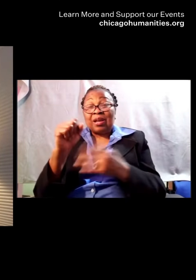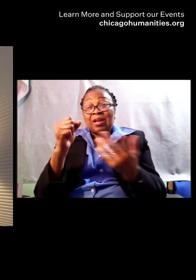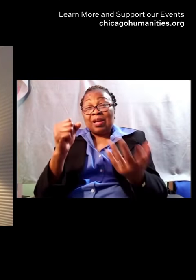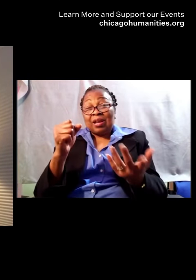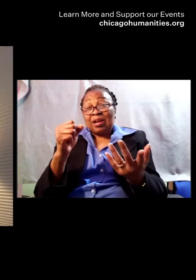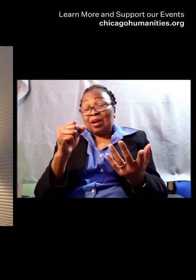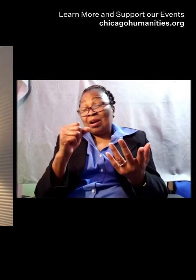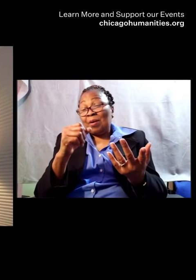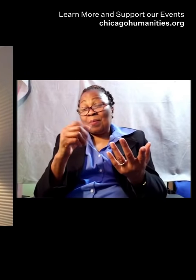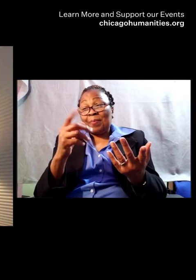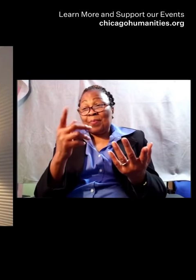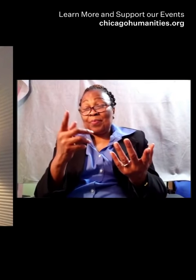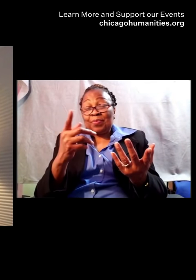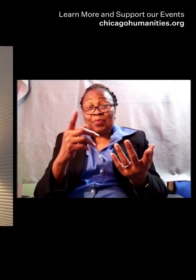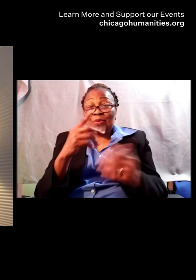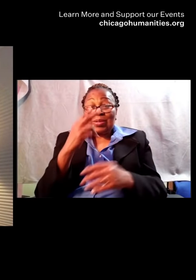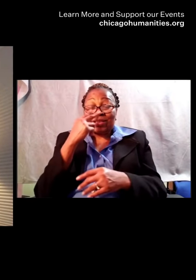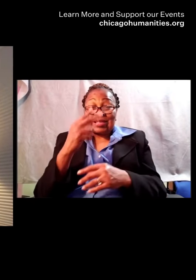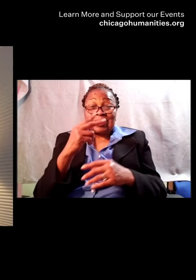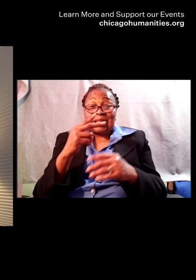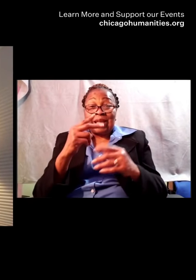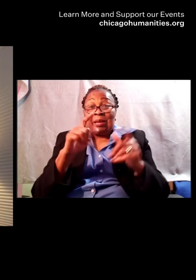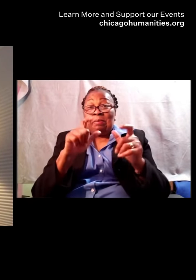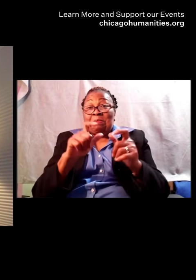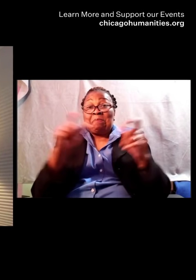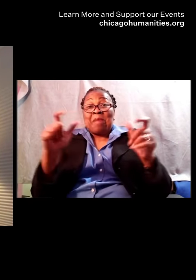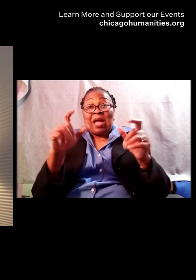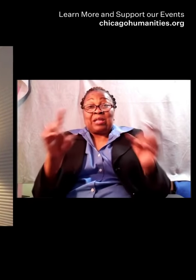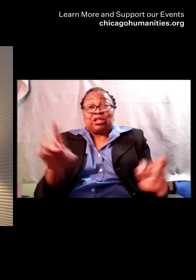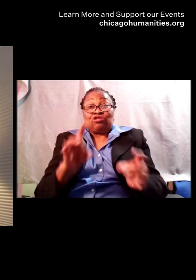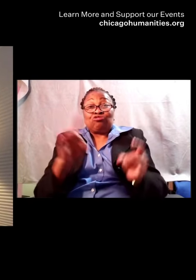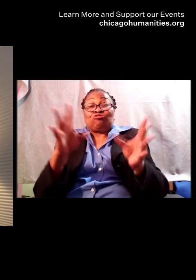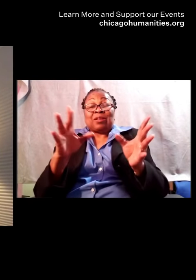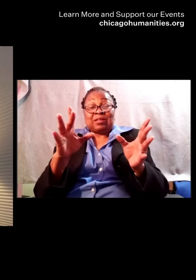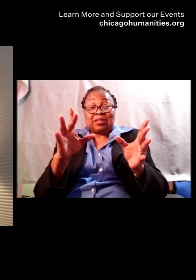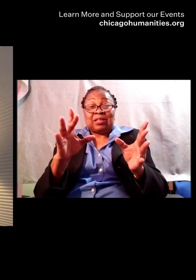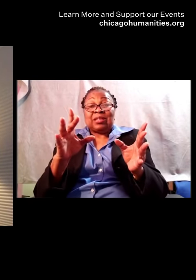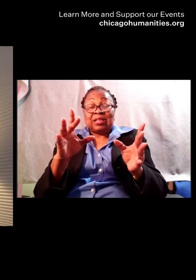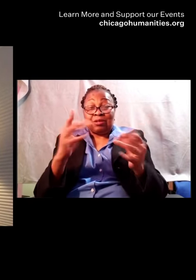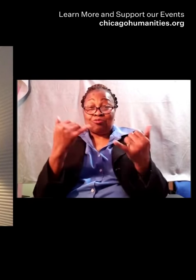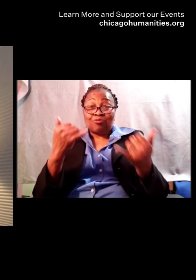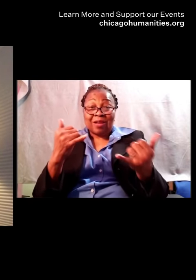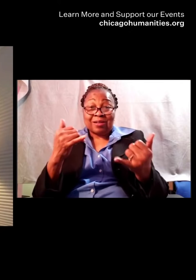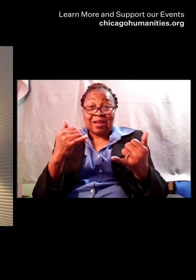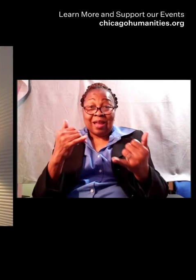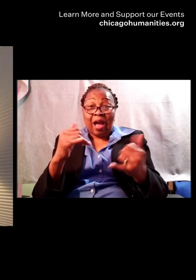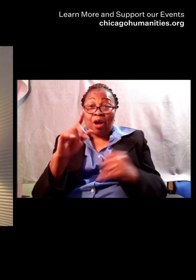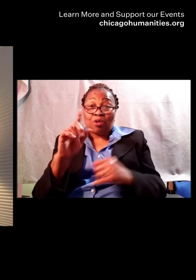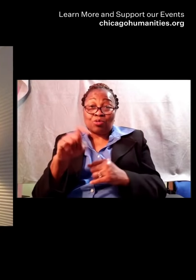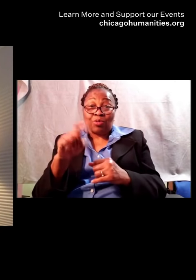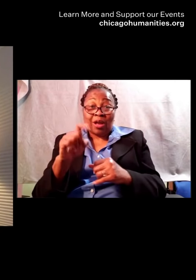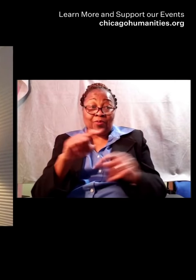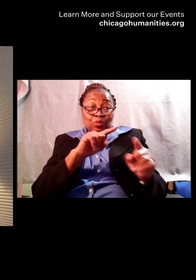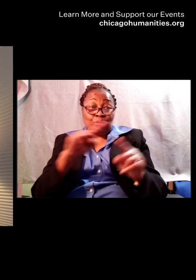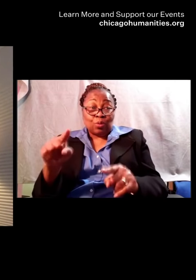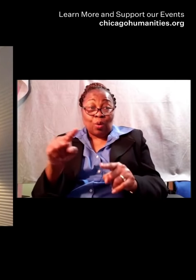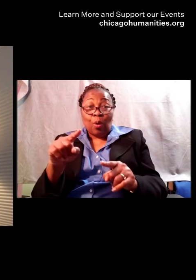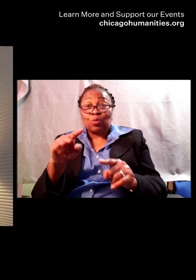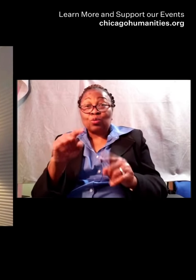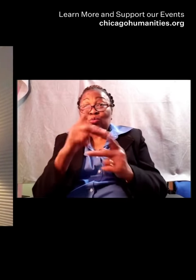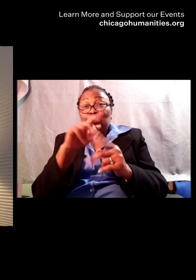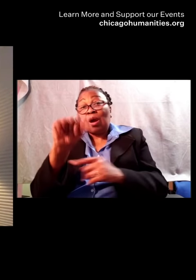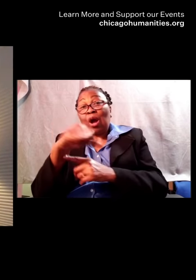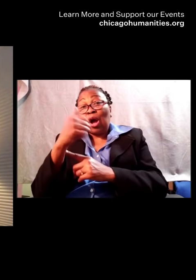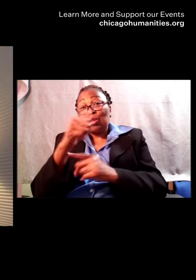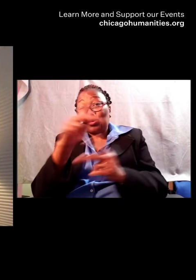of mass atrocity, you kind of at this point in time have to go elsewhere in the world.